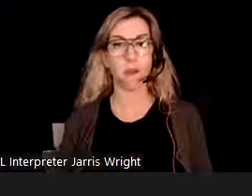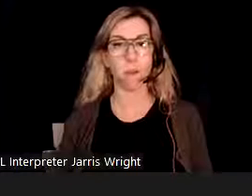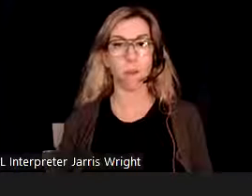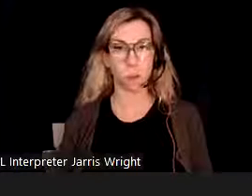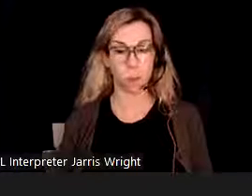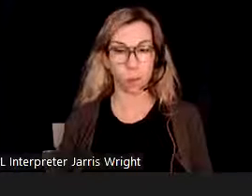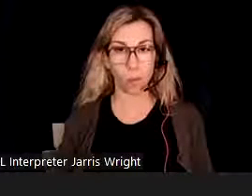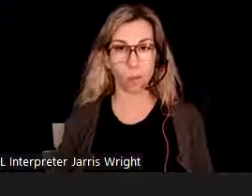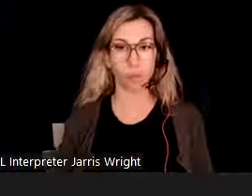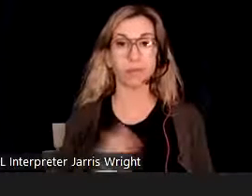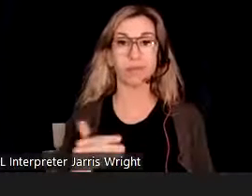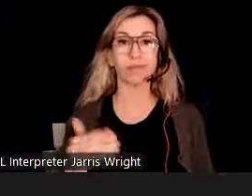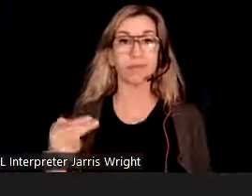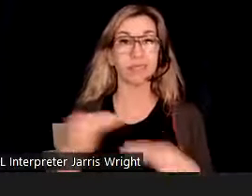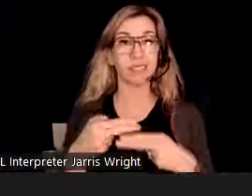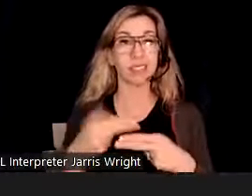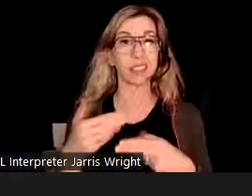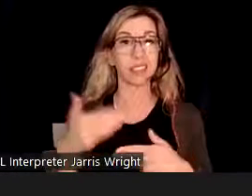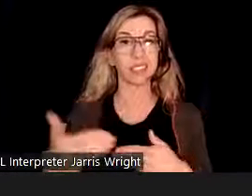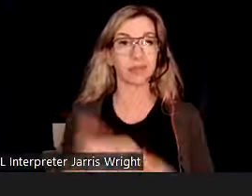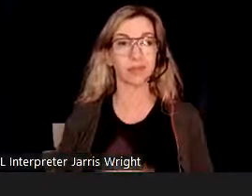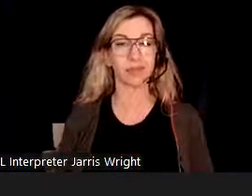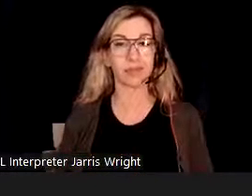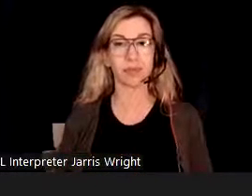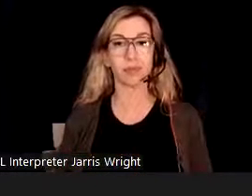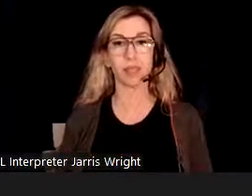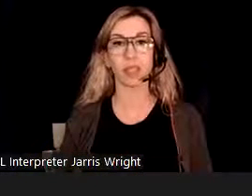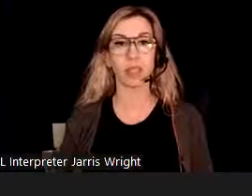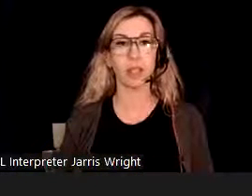Thank you. Carmen, next slide, please.